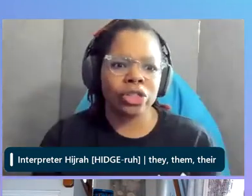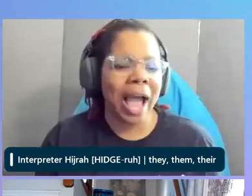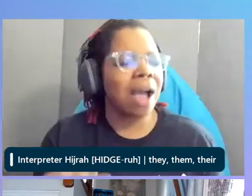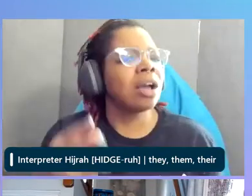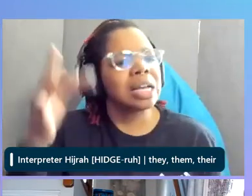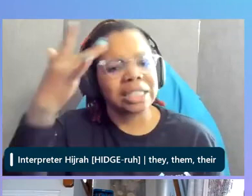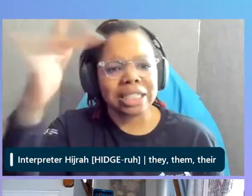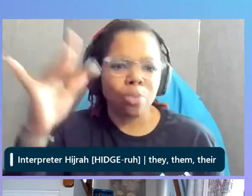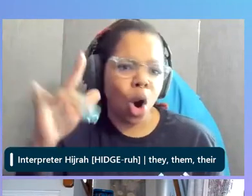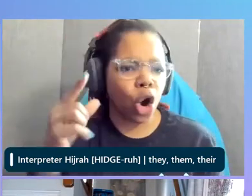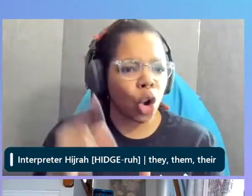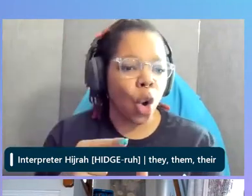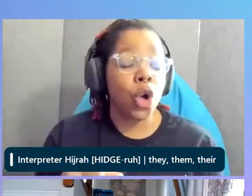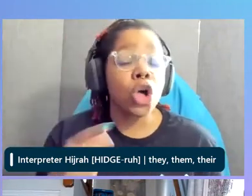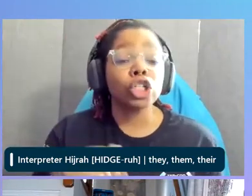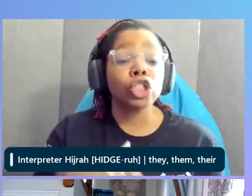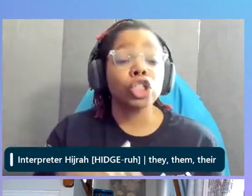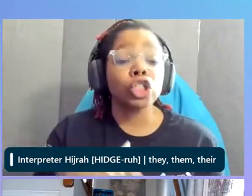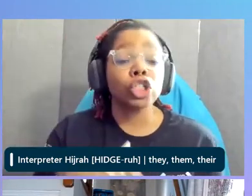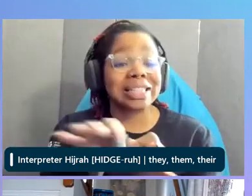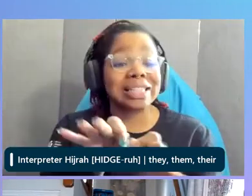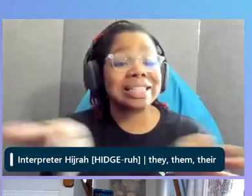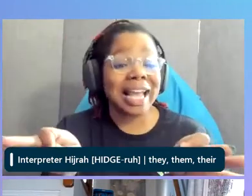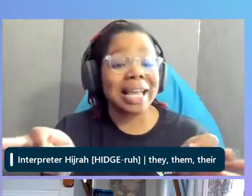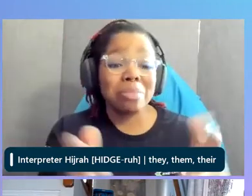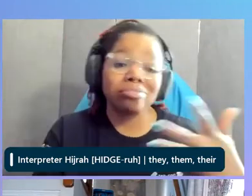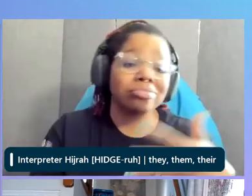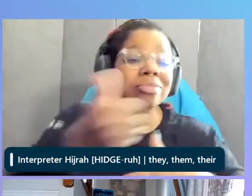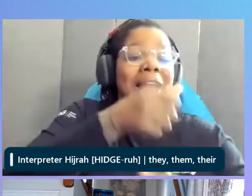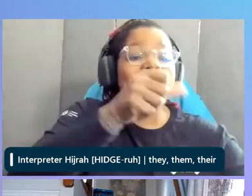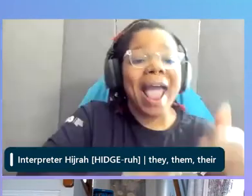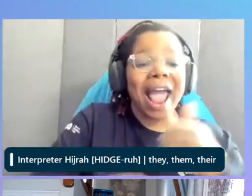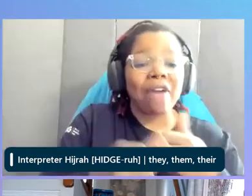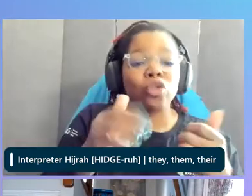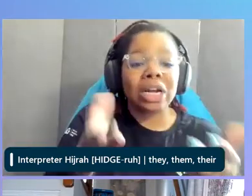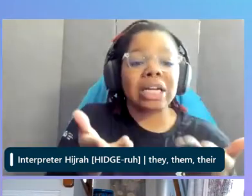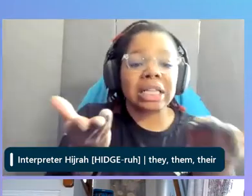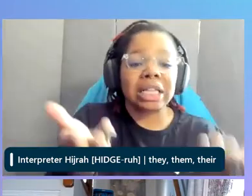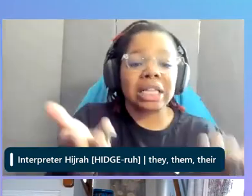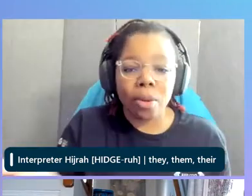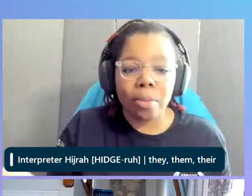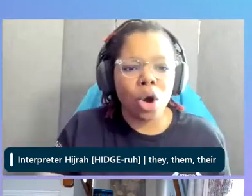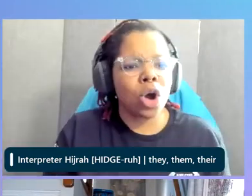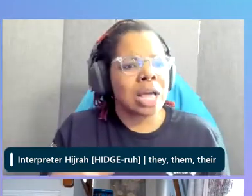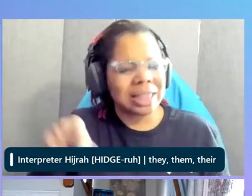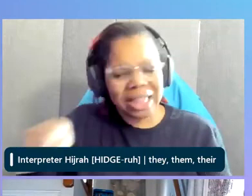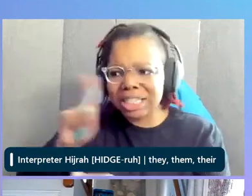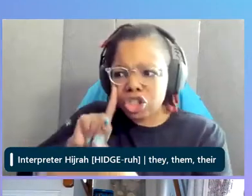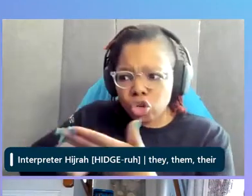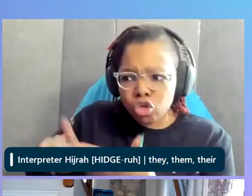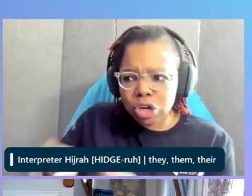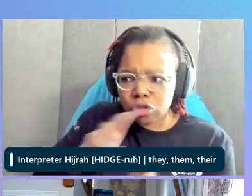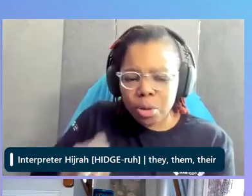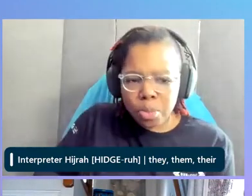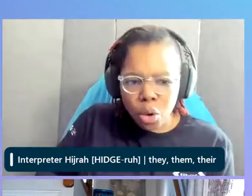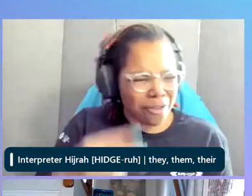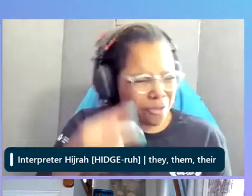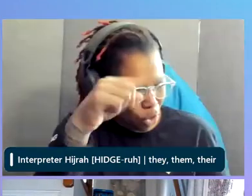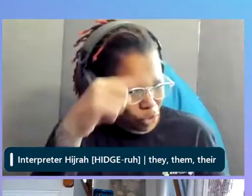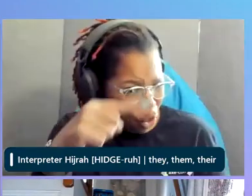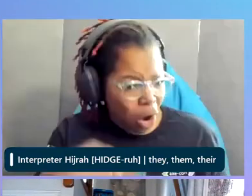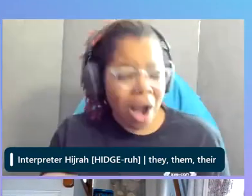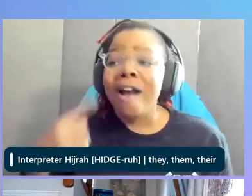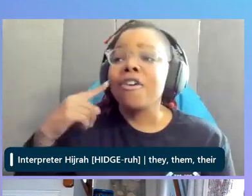Okay. We put that statement at the beginning of every single deliverable. Here's your research report. Why did we give it to you? To improve health outcomes. Here's your